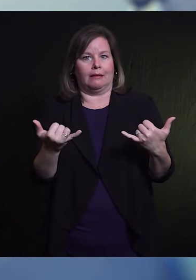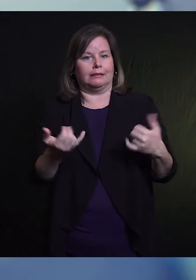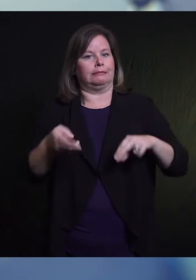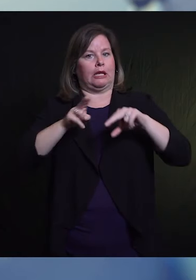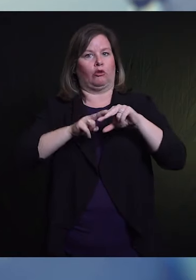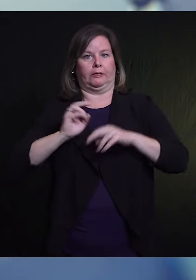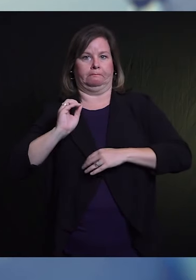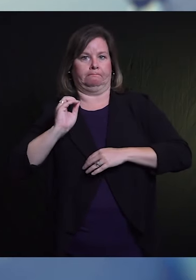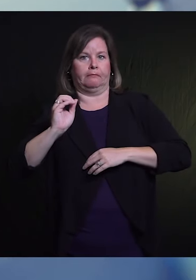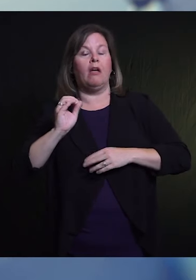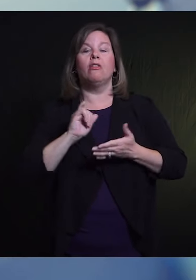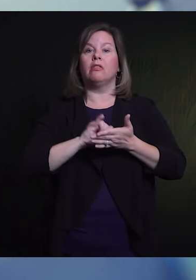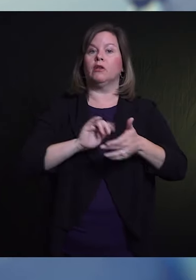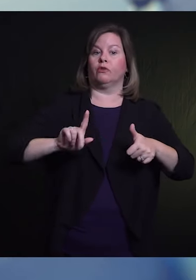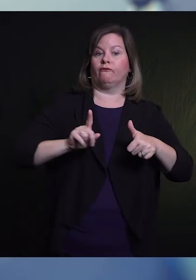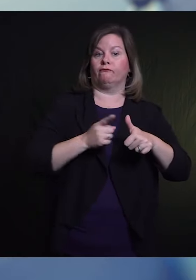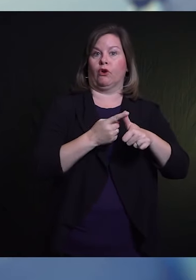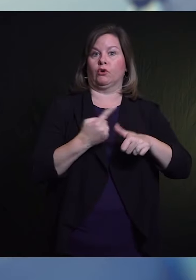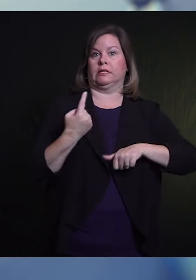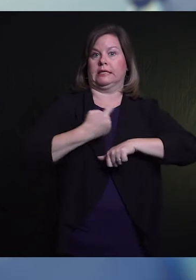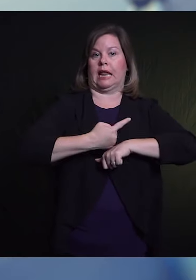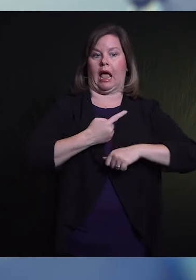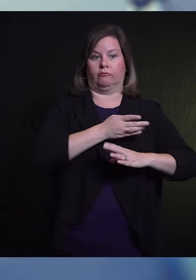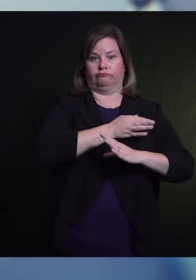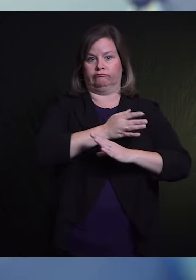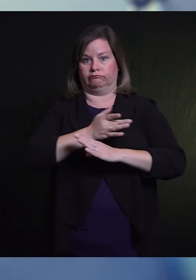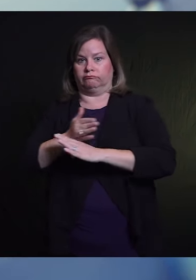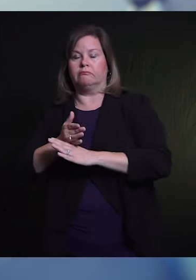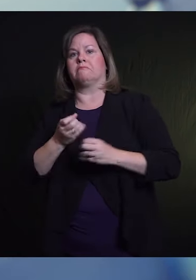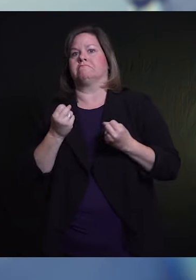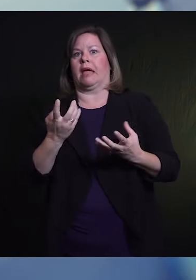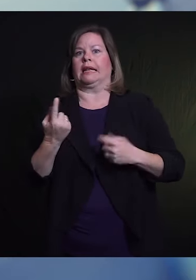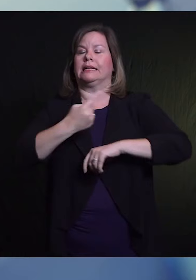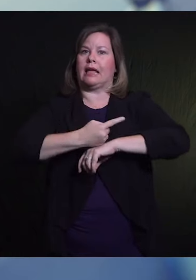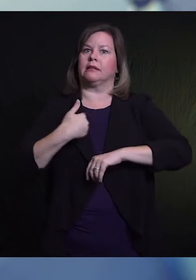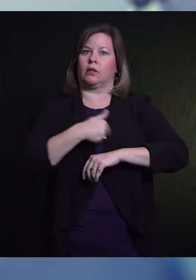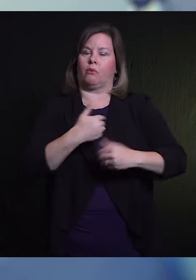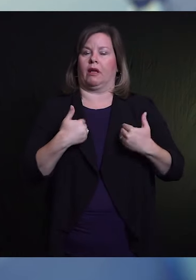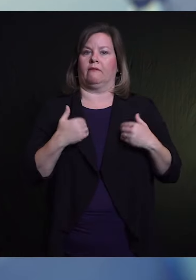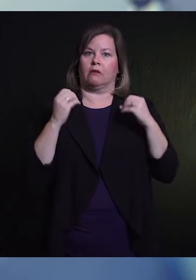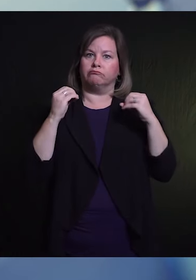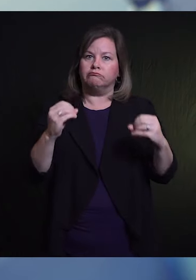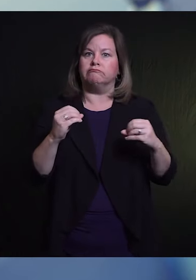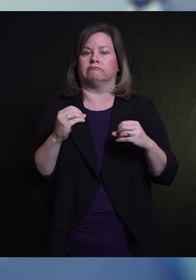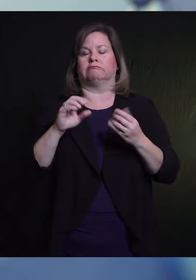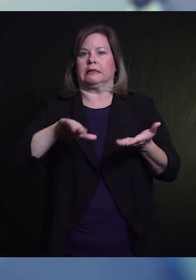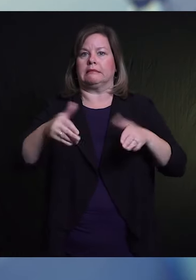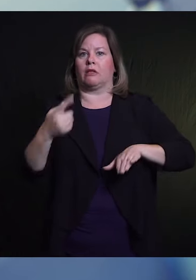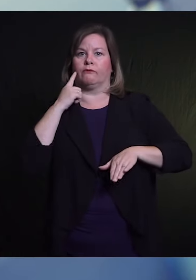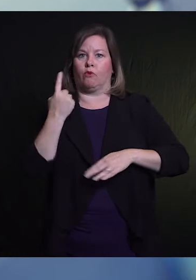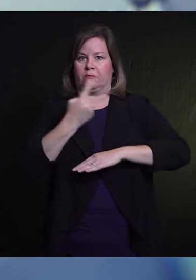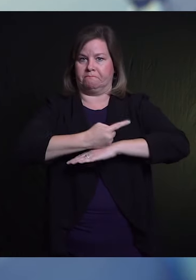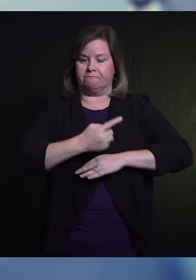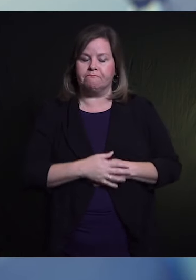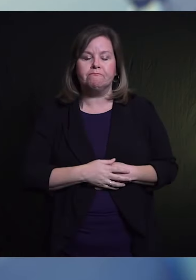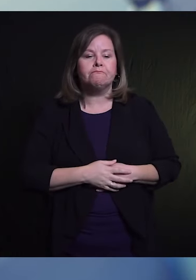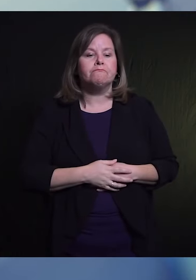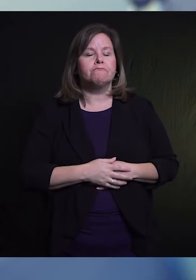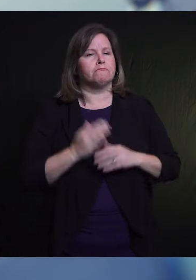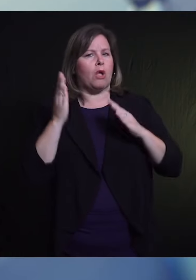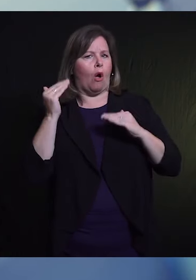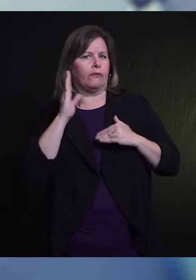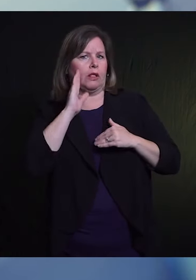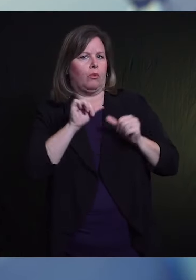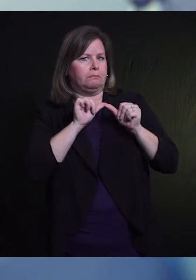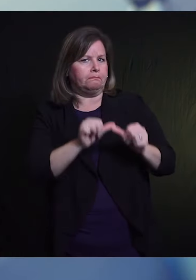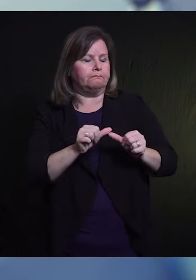in a number of days where that has been the case. Hopefully that holds true throughout the rest of today. And I have some more good news.